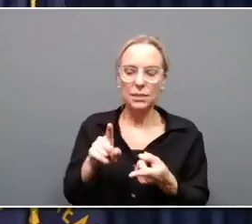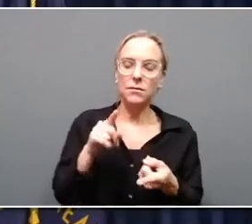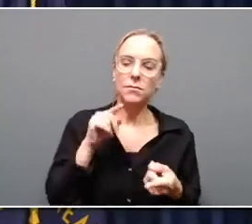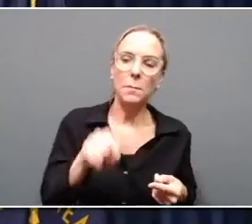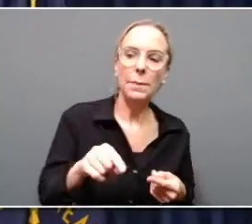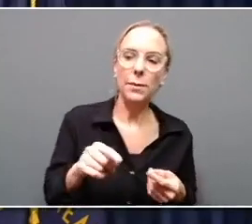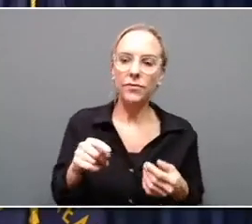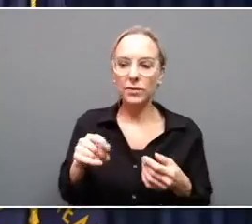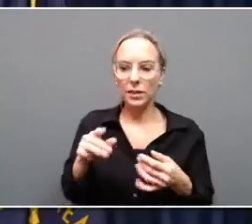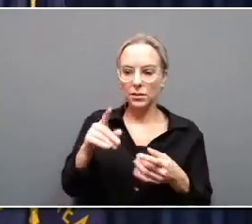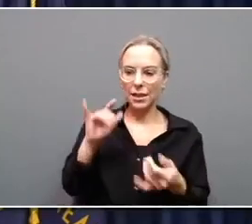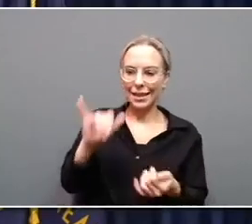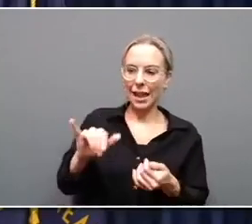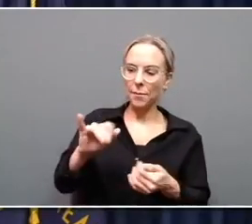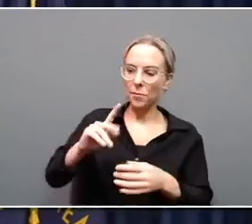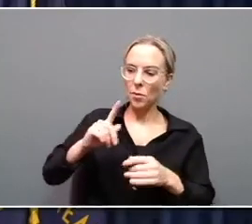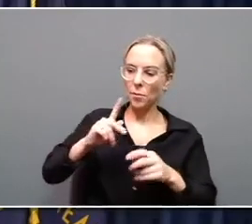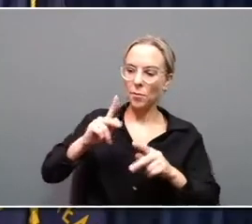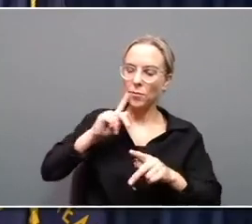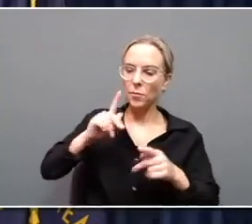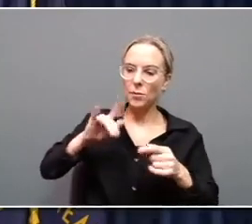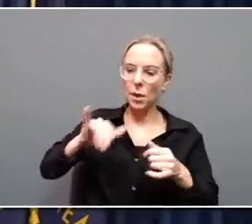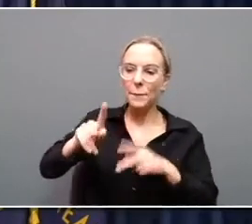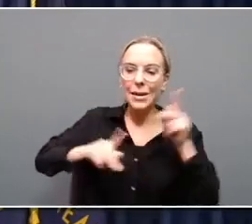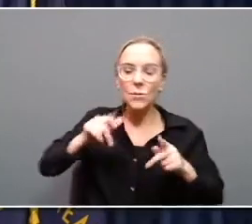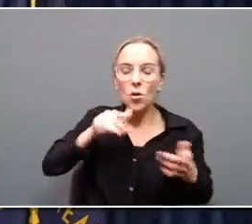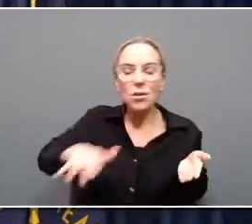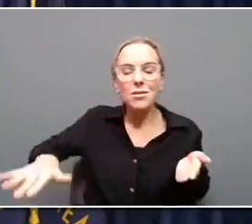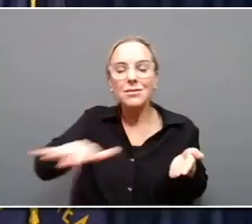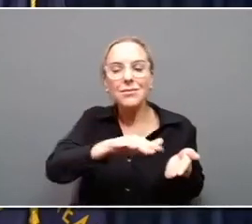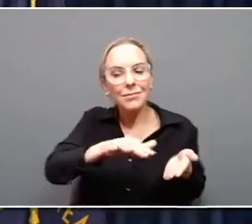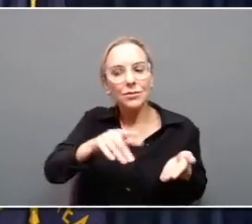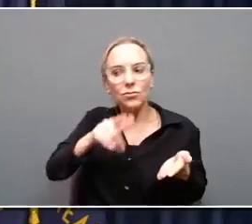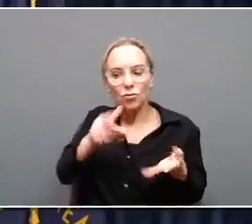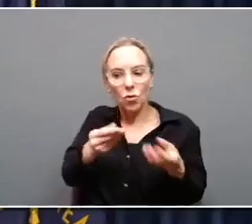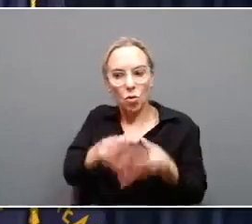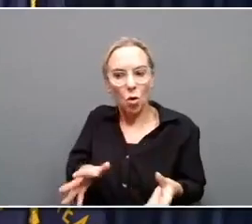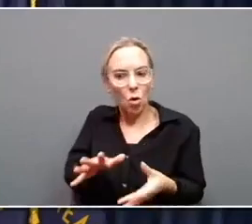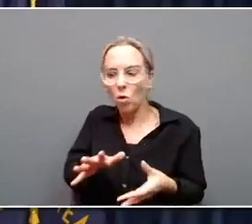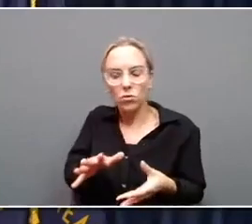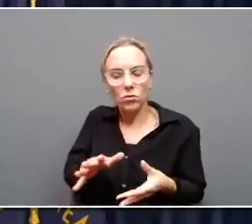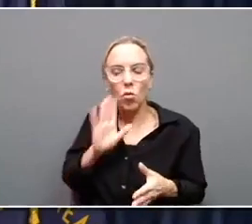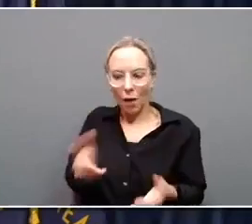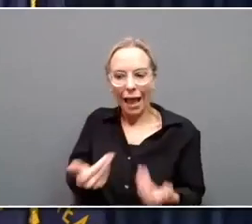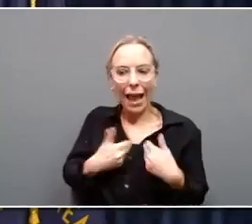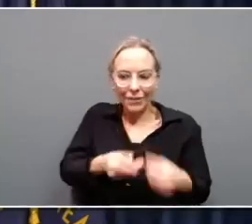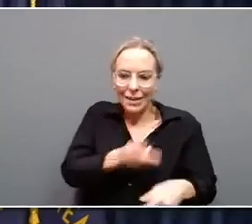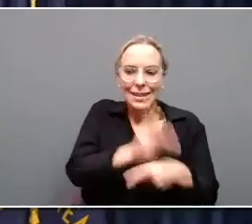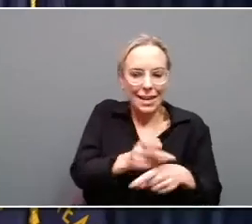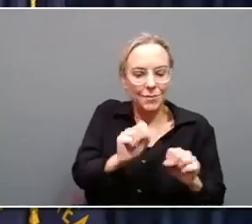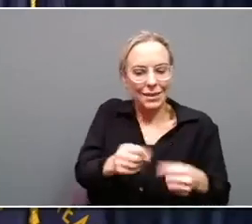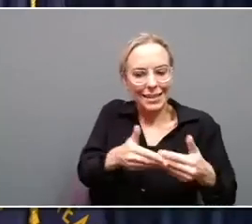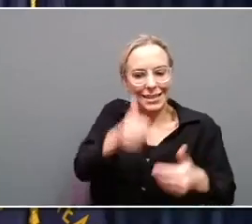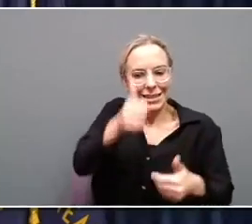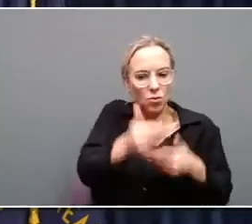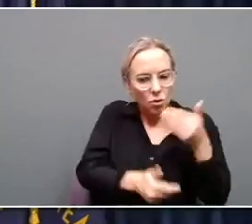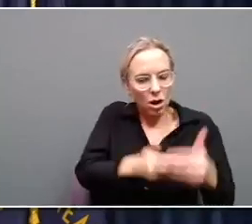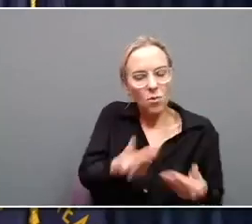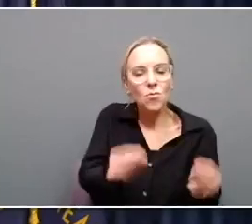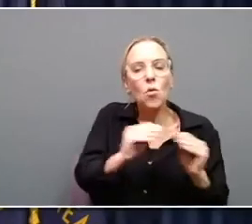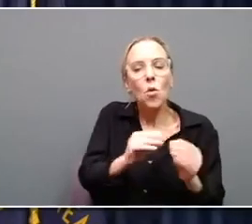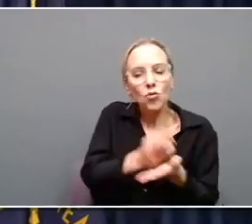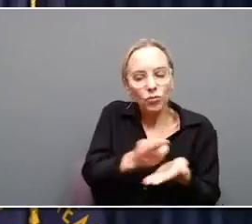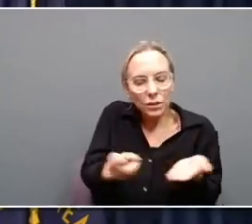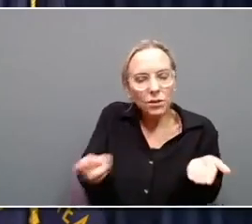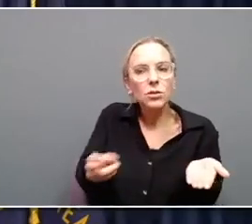with in the coming months, which gives us more resources to try to contact as